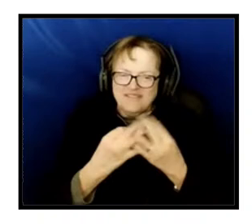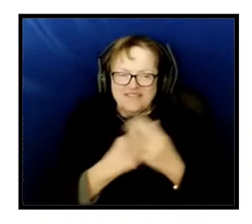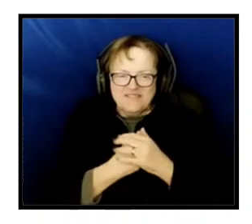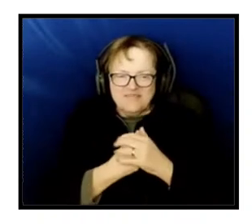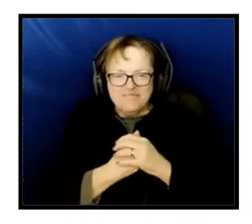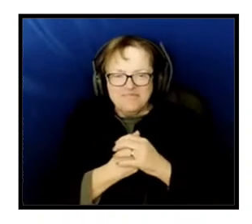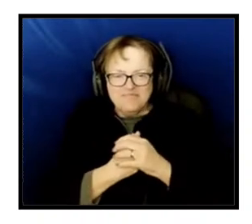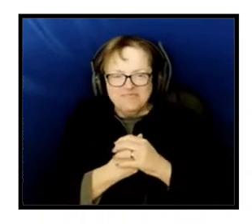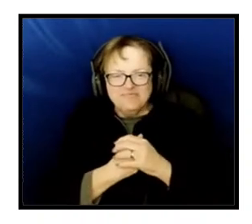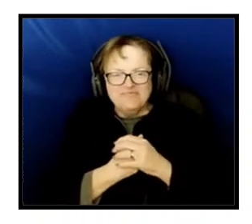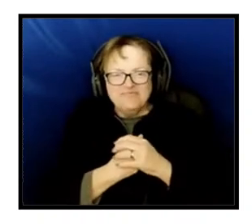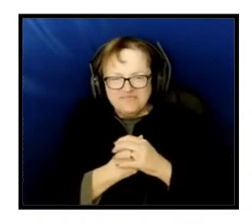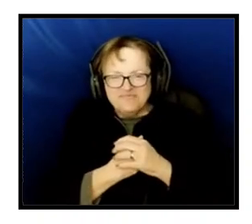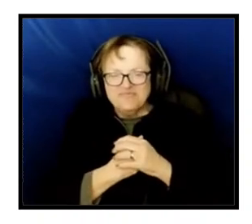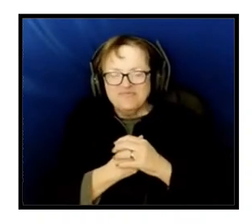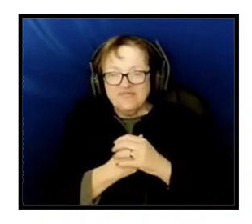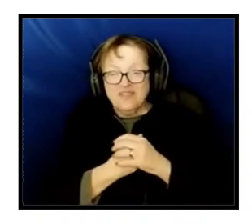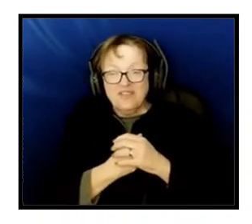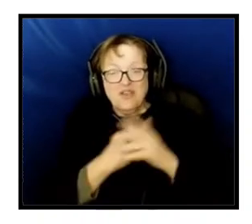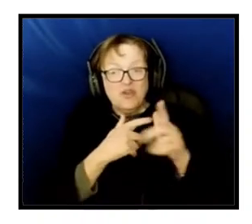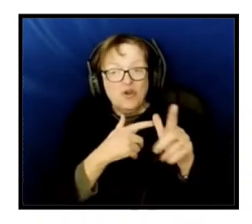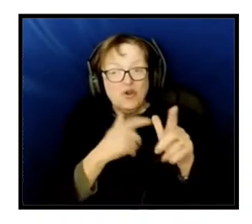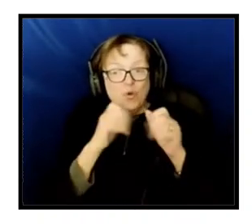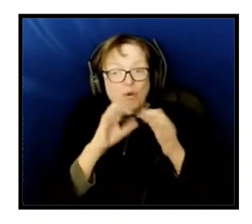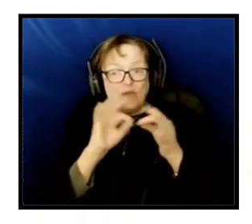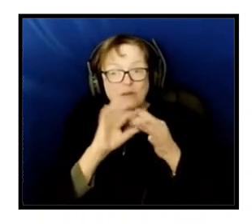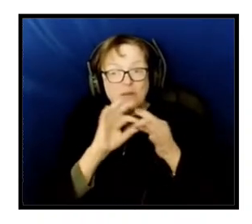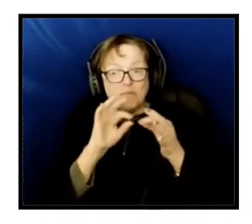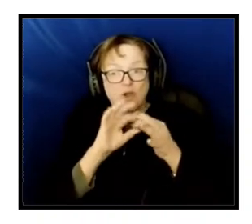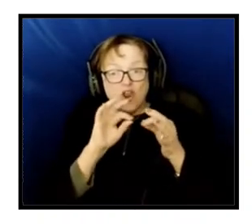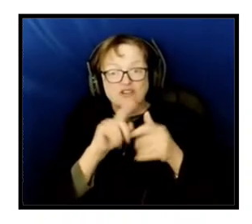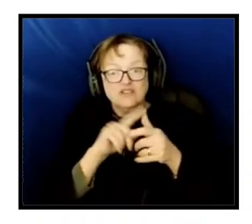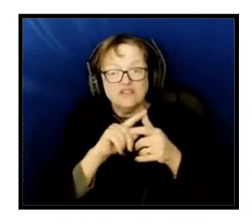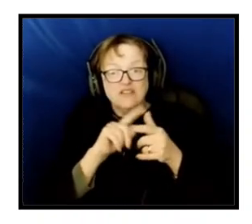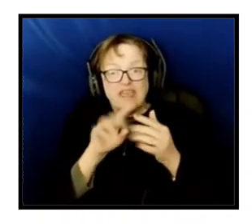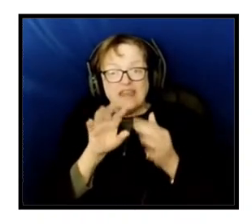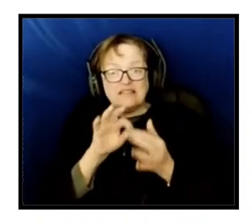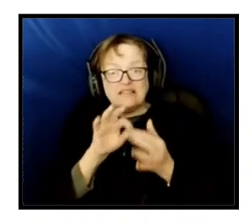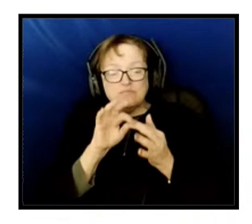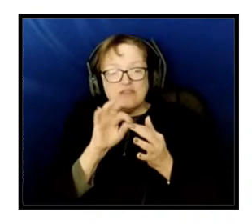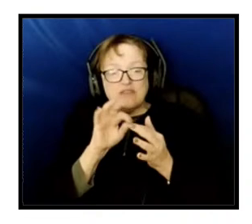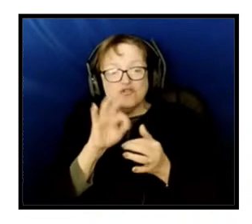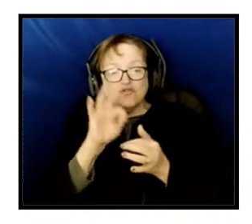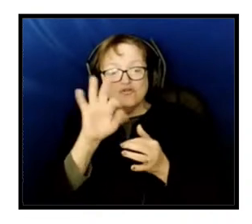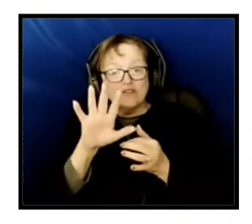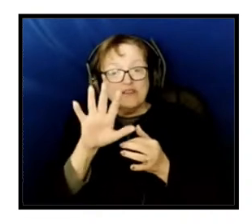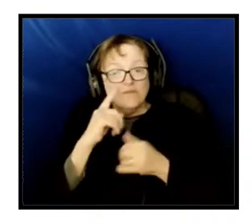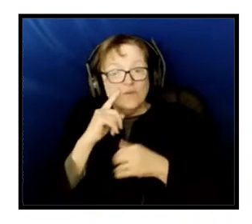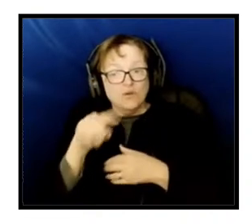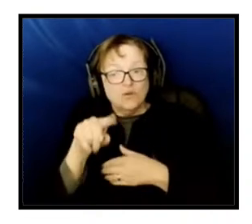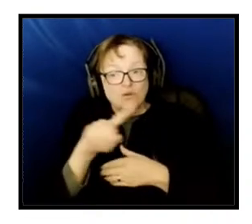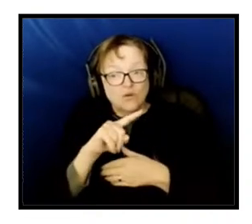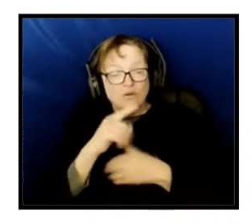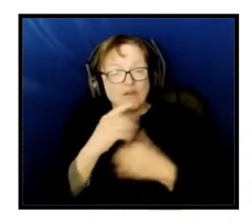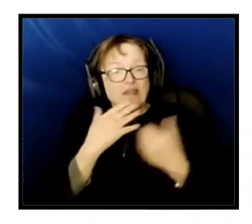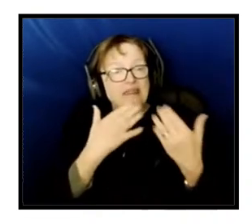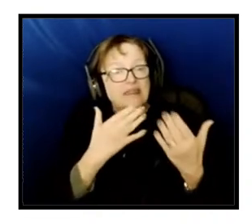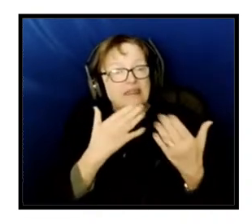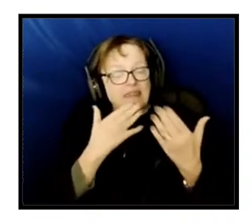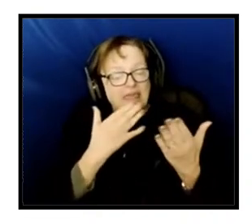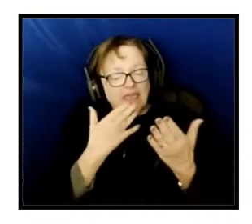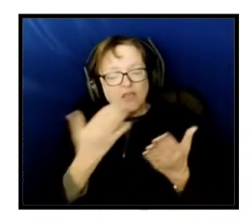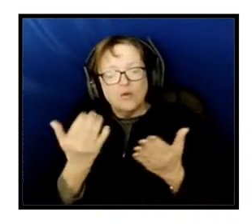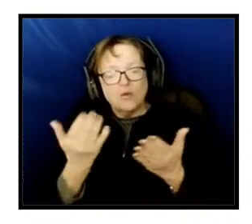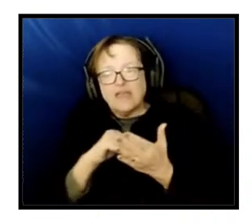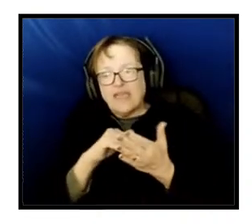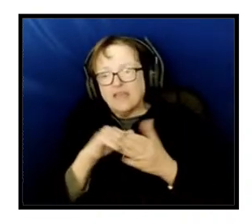So, few quick remarks and then a special little treat at the end. Thank you again to